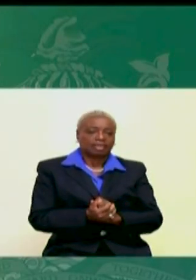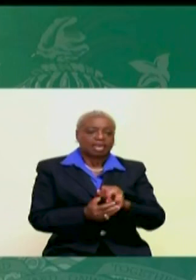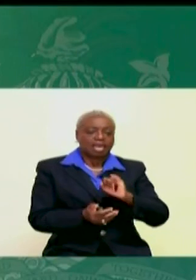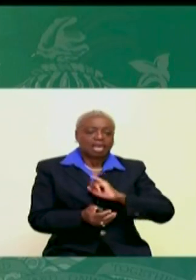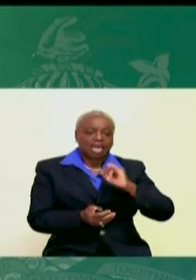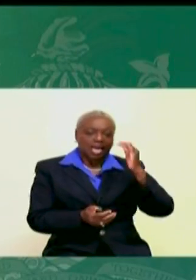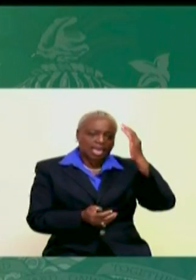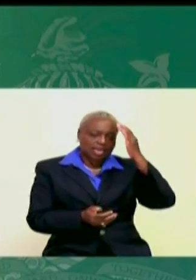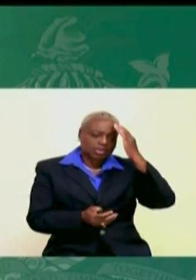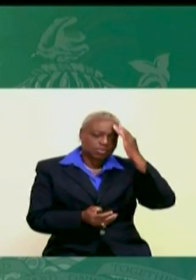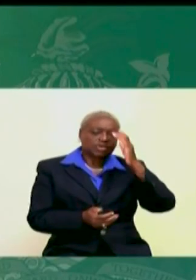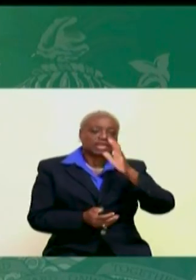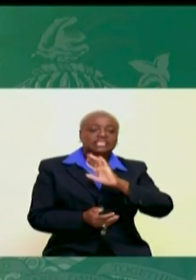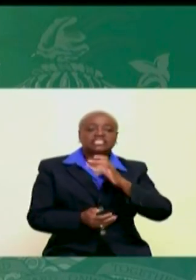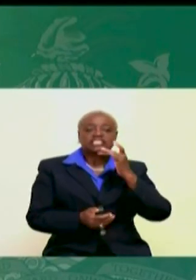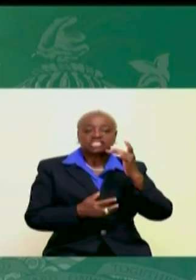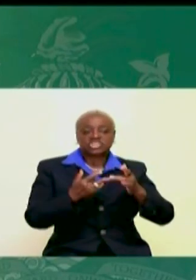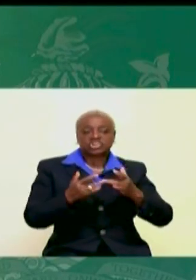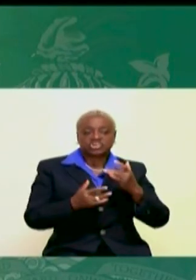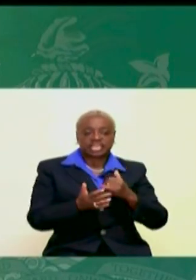I know what the concern is, you know.